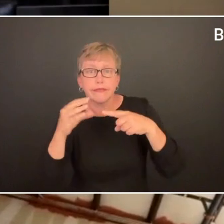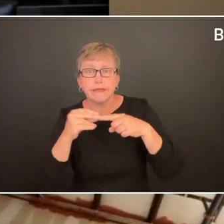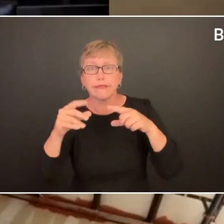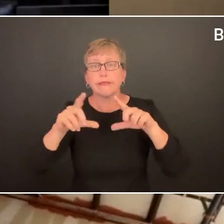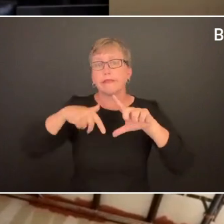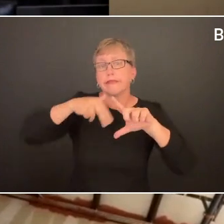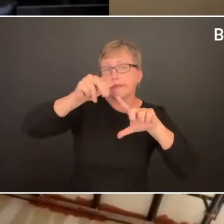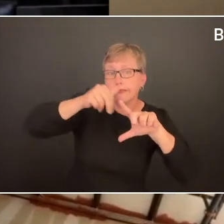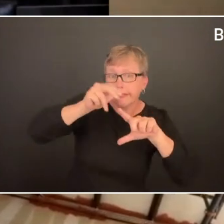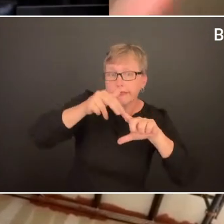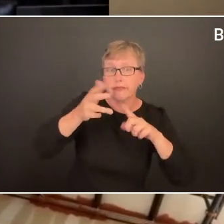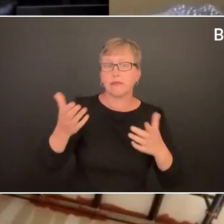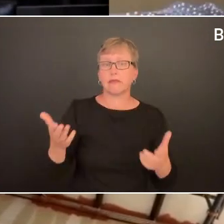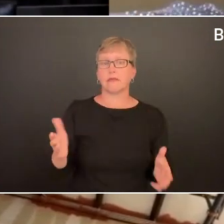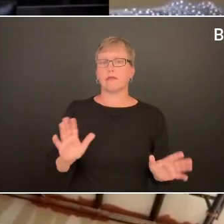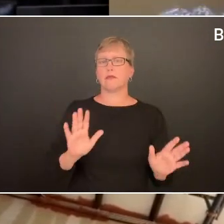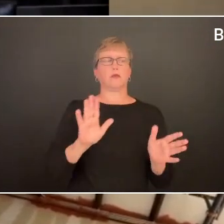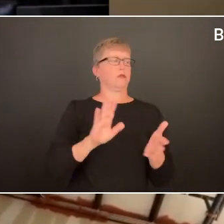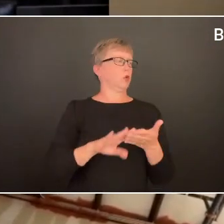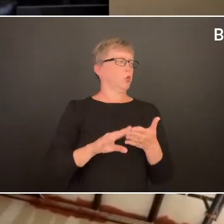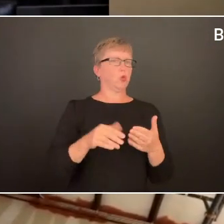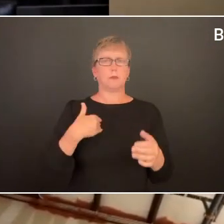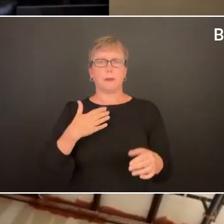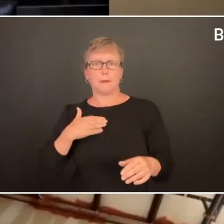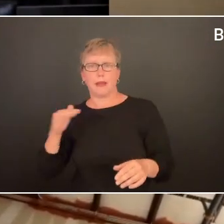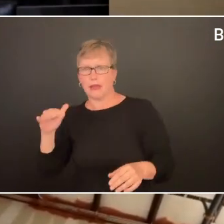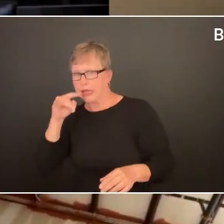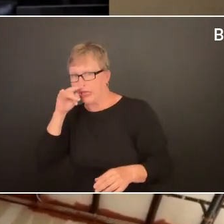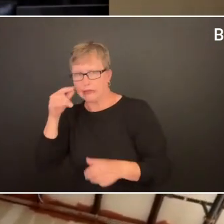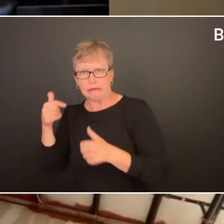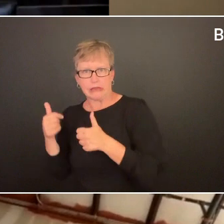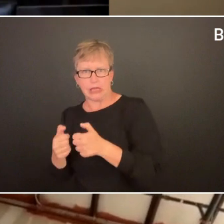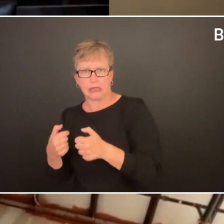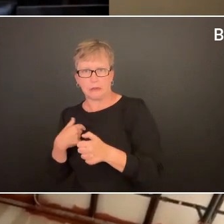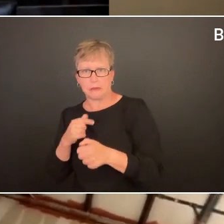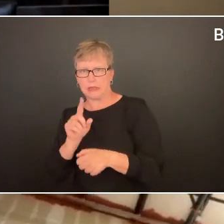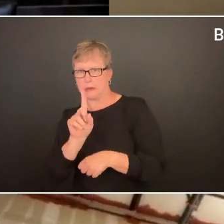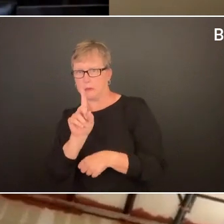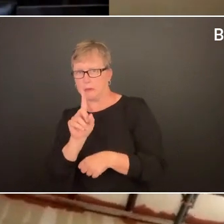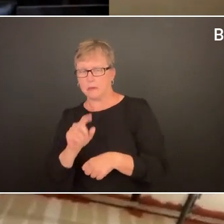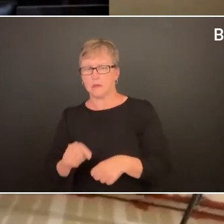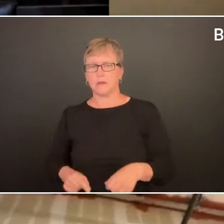different ways, doing oral sex, doing, my kid is texting me.